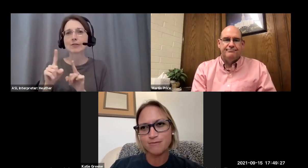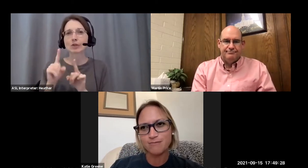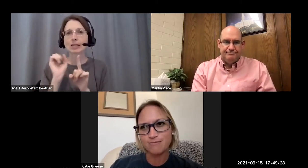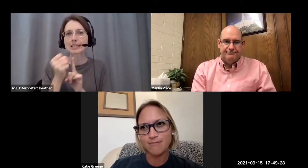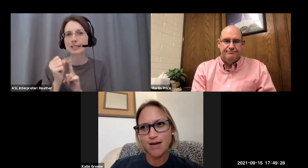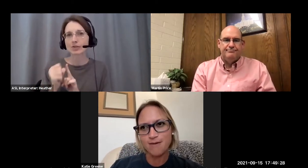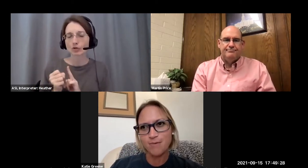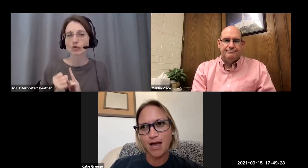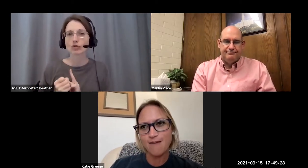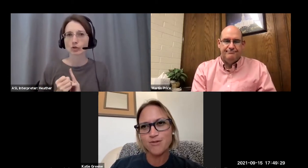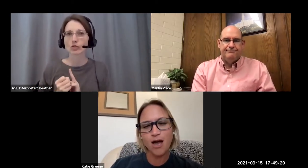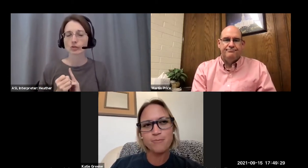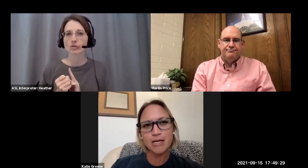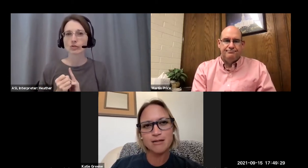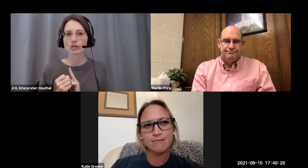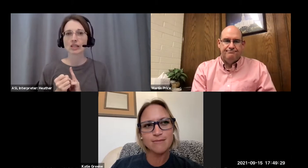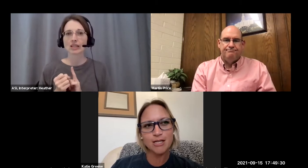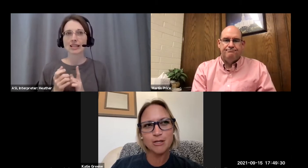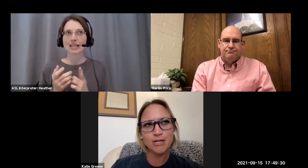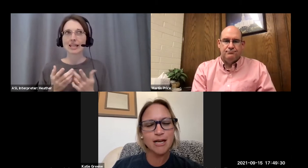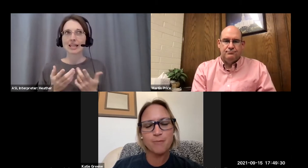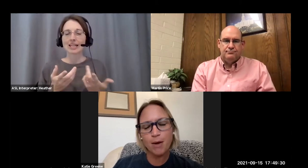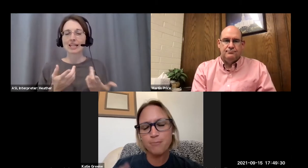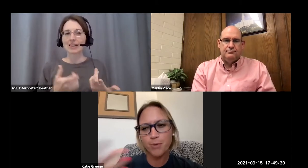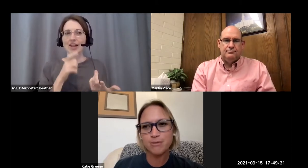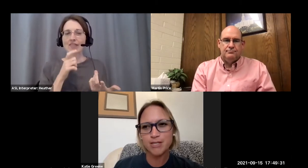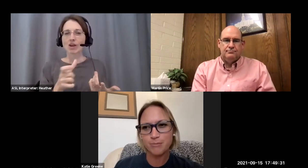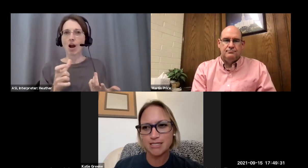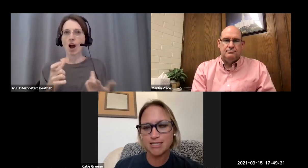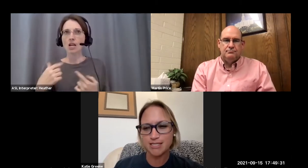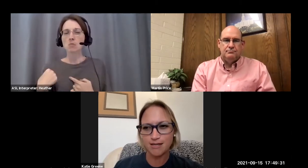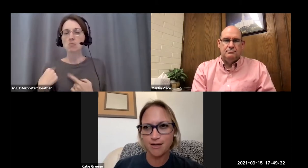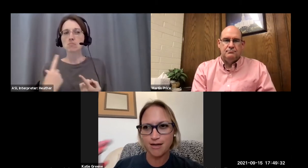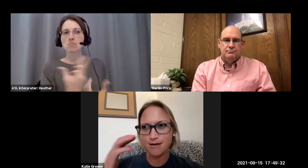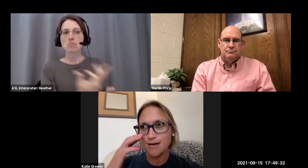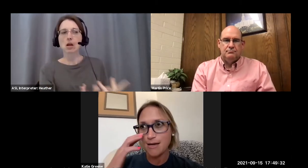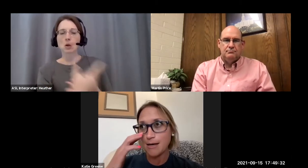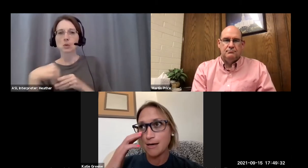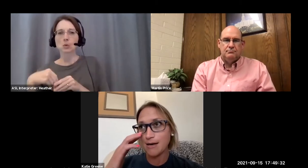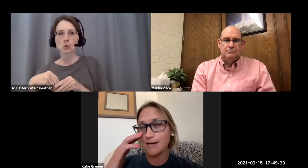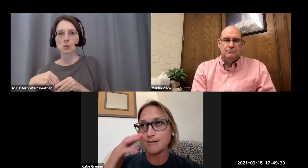of have not been included, probably not because it's an